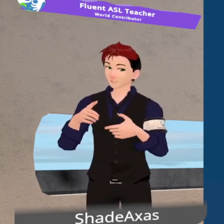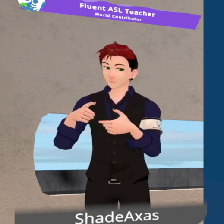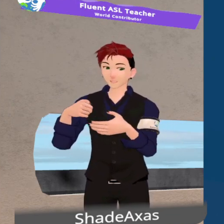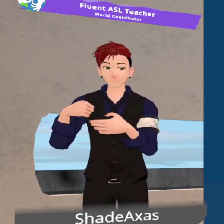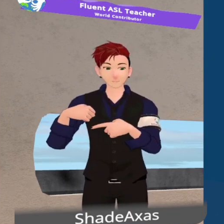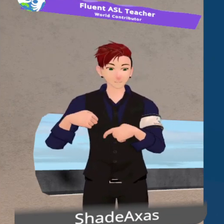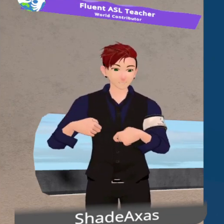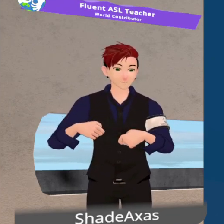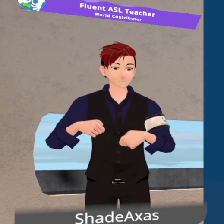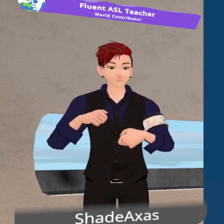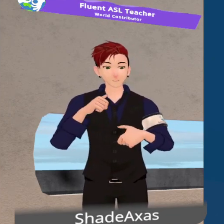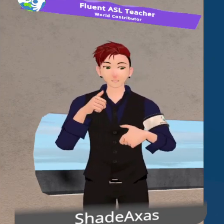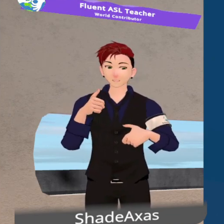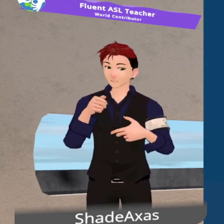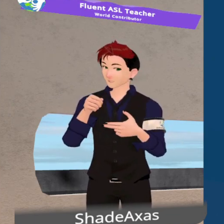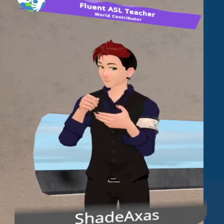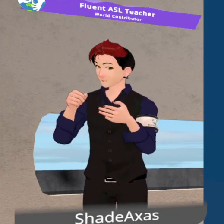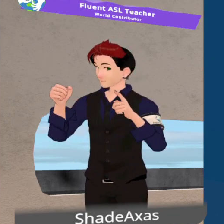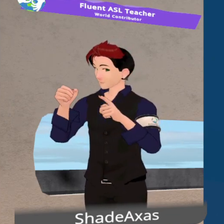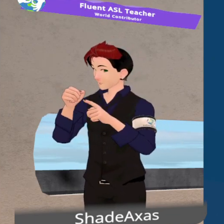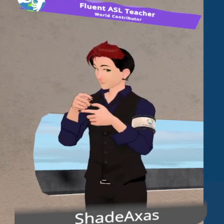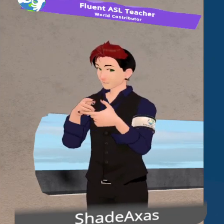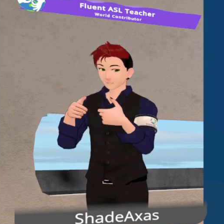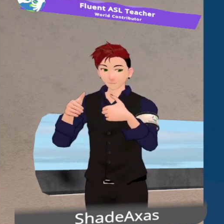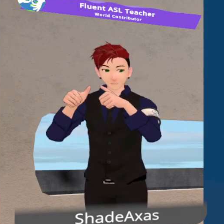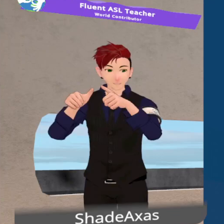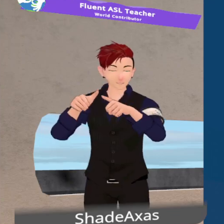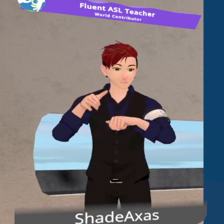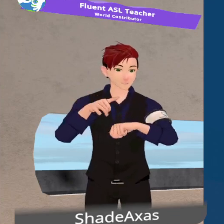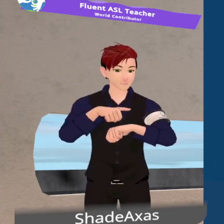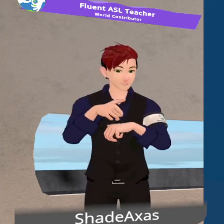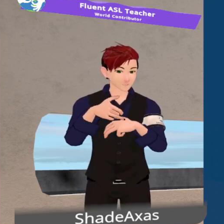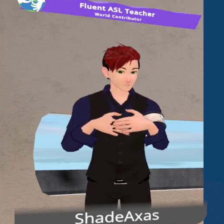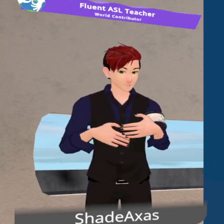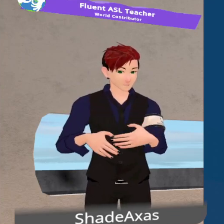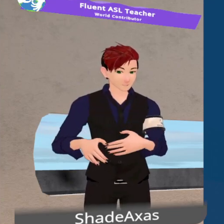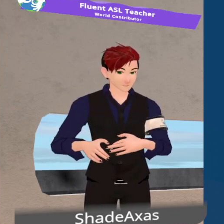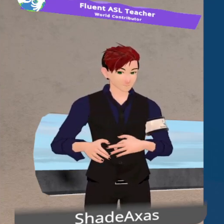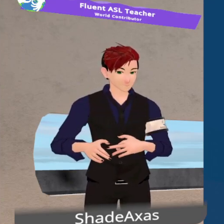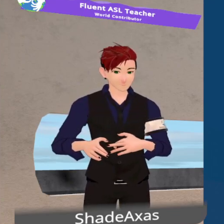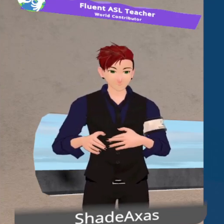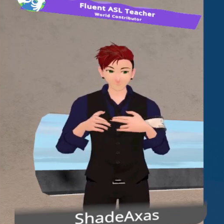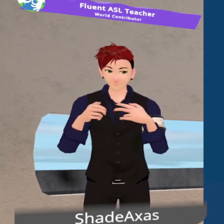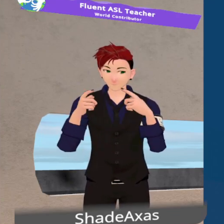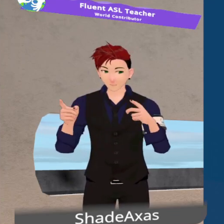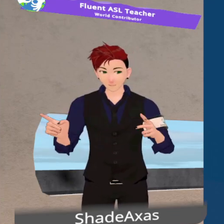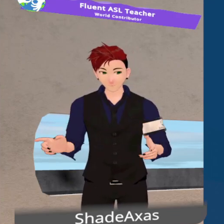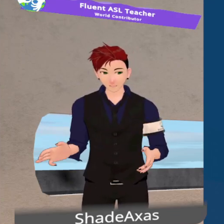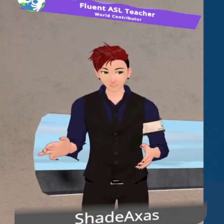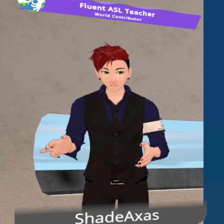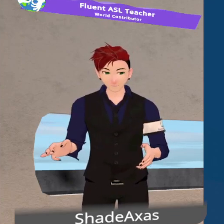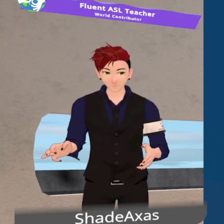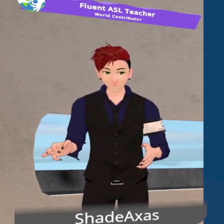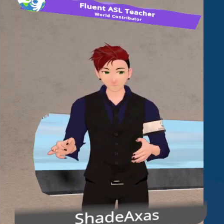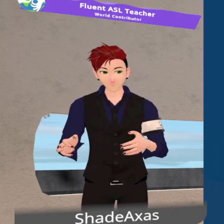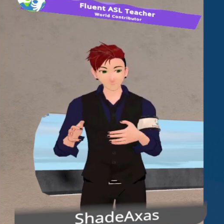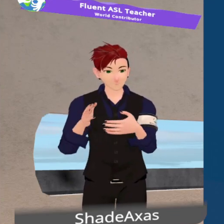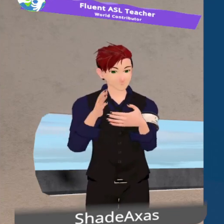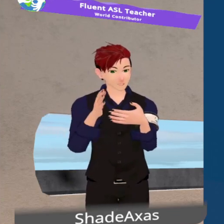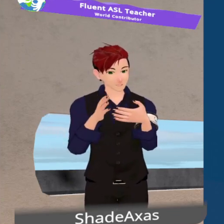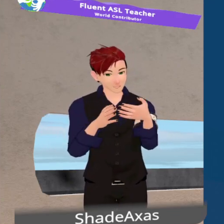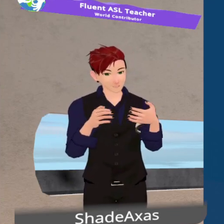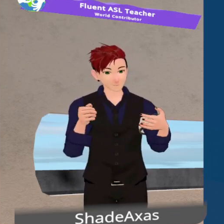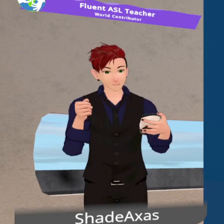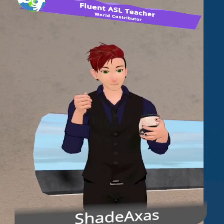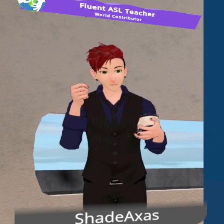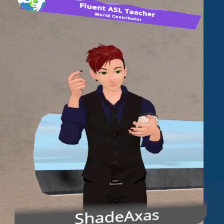and you try and learn Spanish, you're not just going to learn the words and then keep them in English word order. It wouldn't make sense.